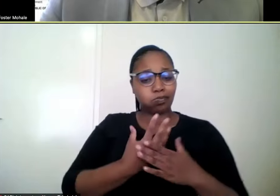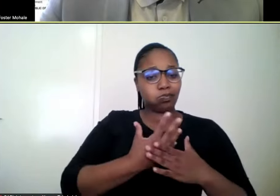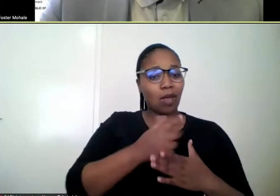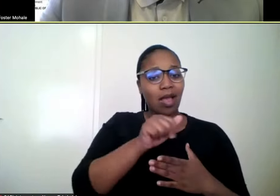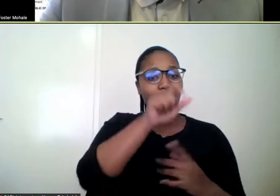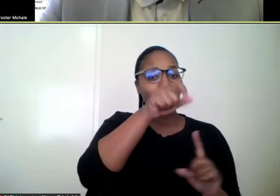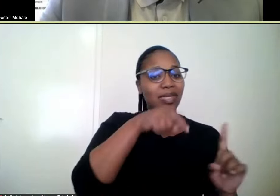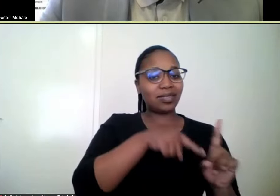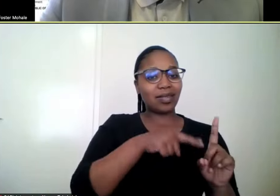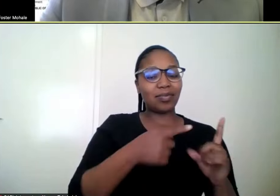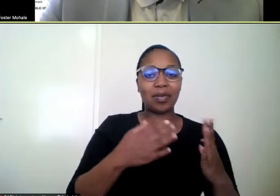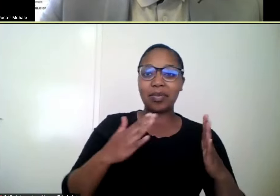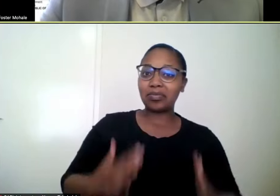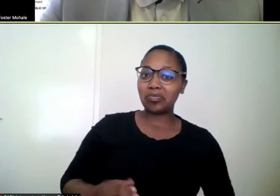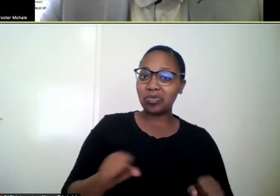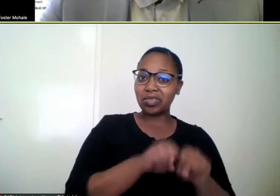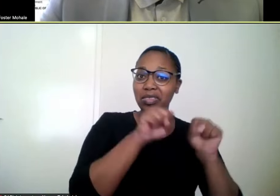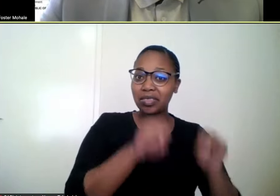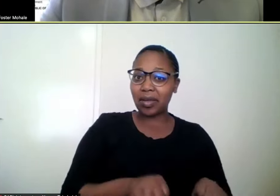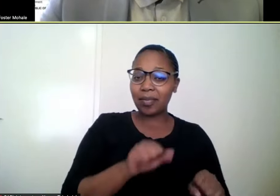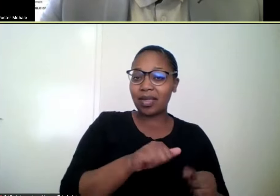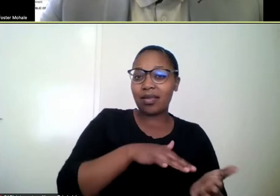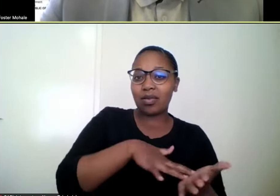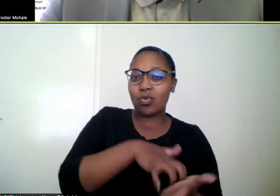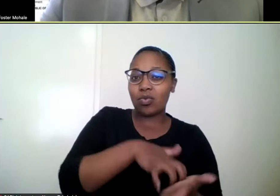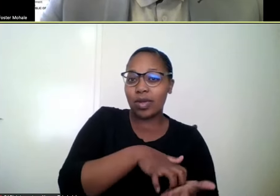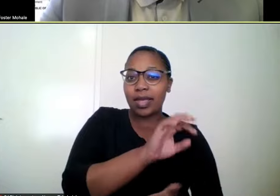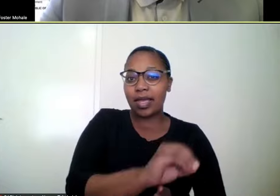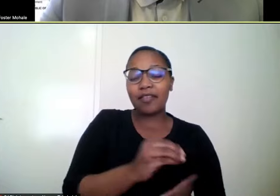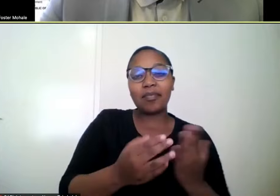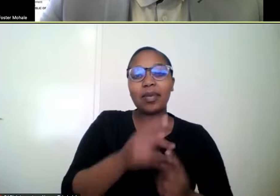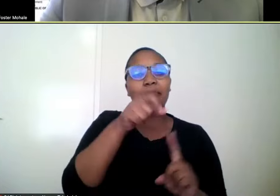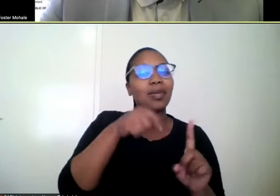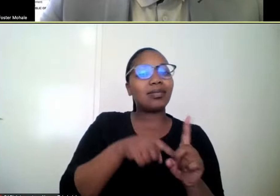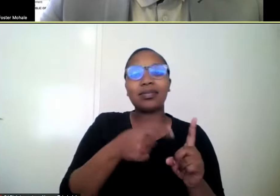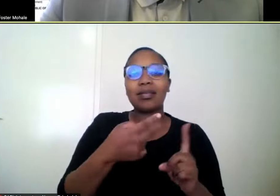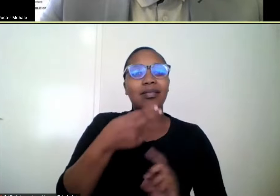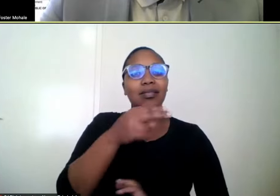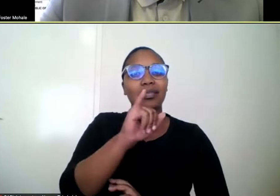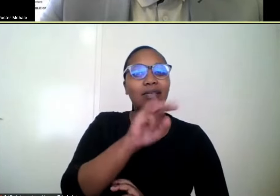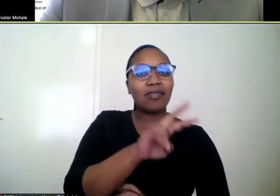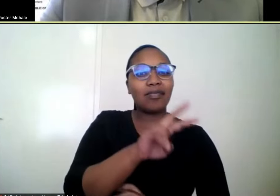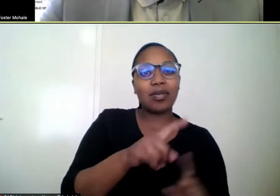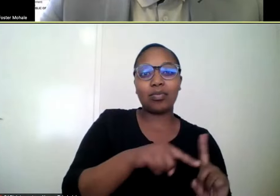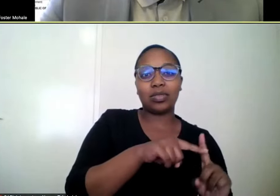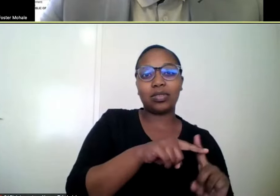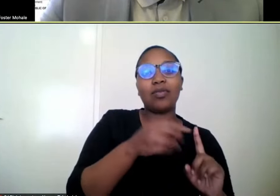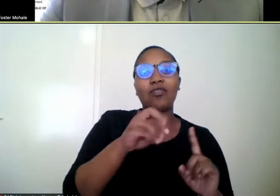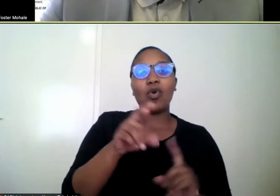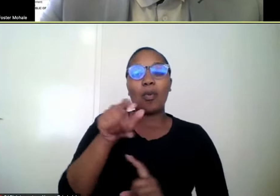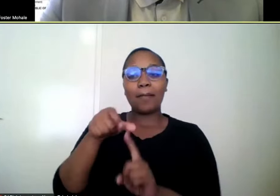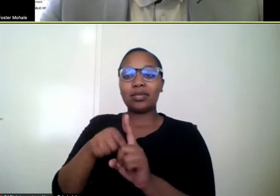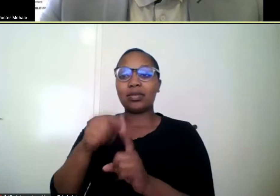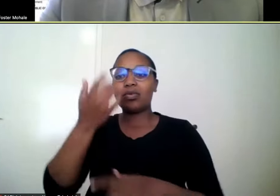immune system, such as someone living with HIV or somebody who's been infected with COVID over a period of time?